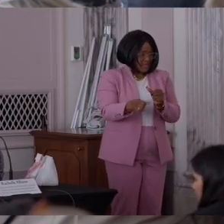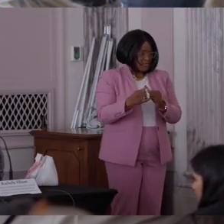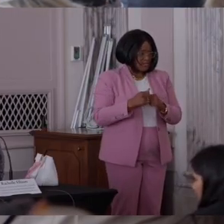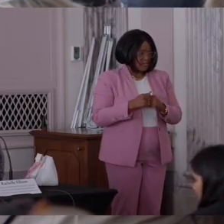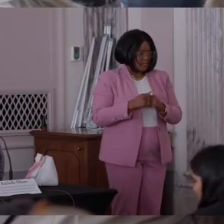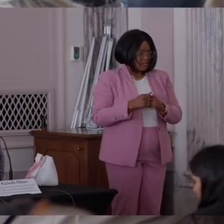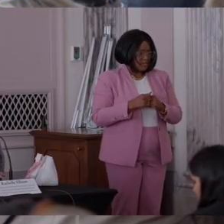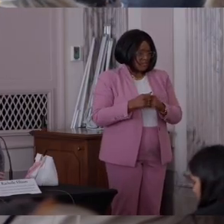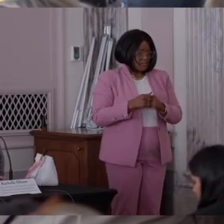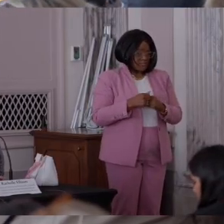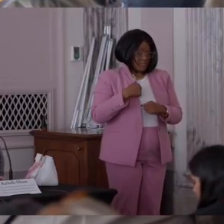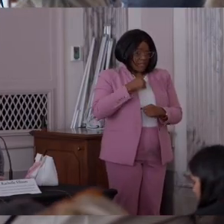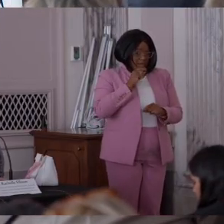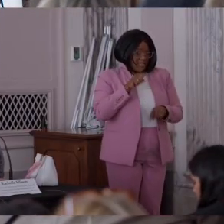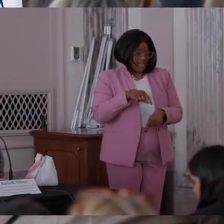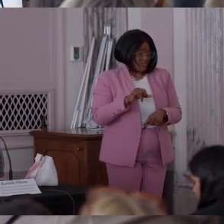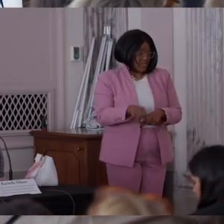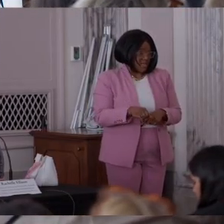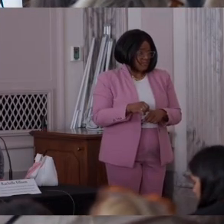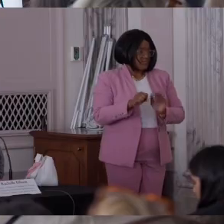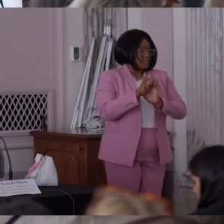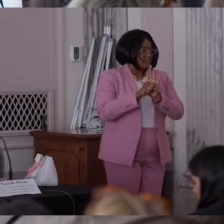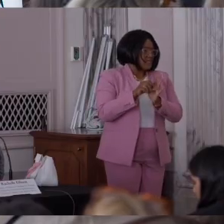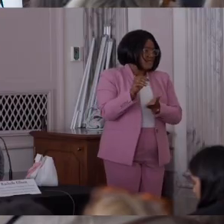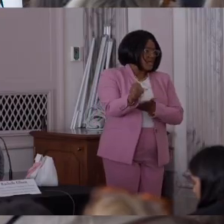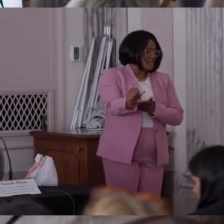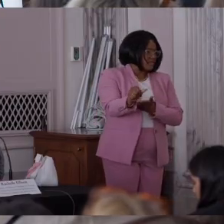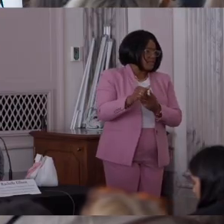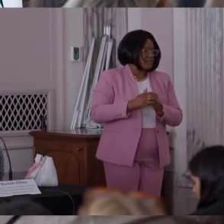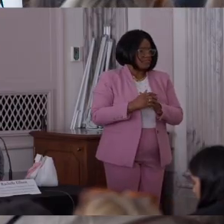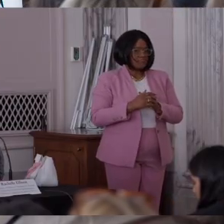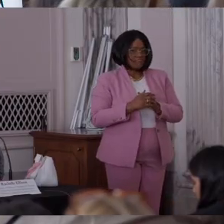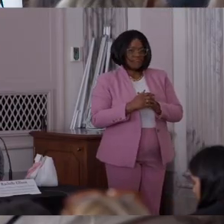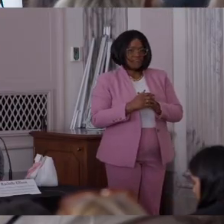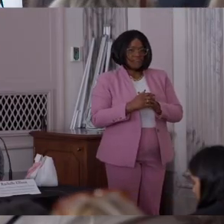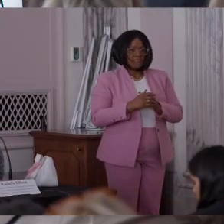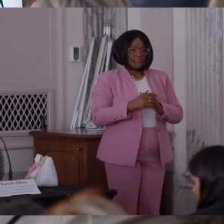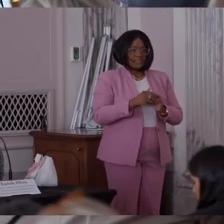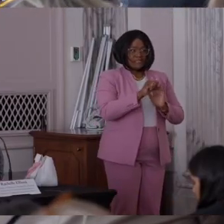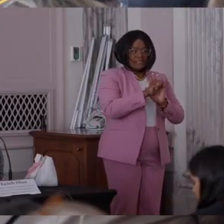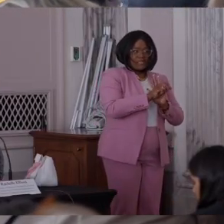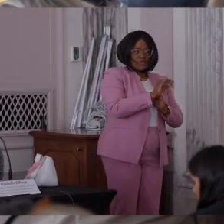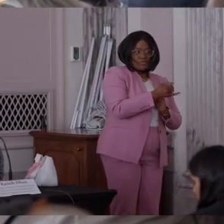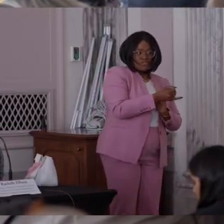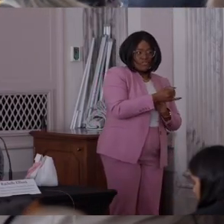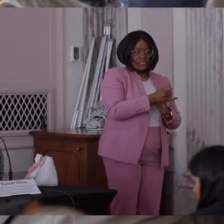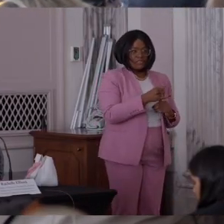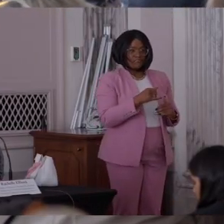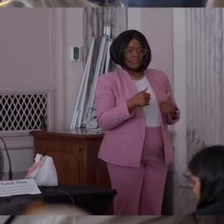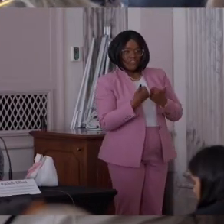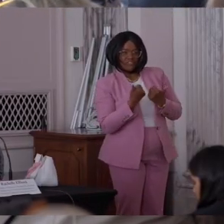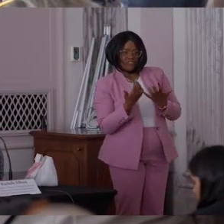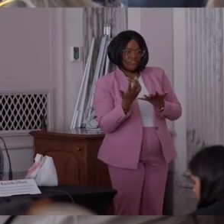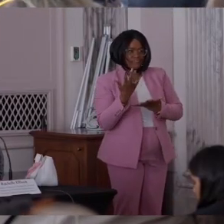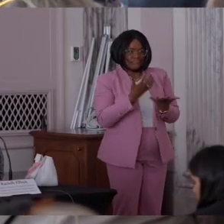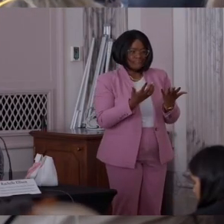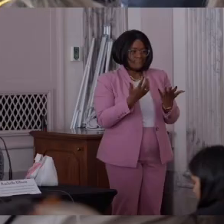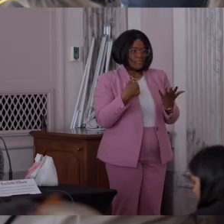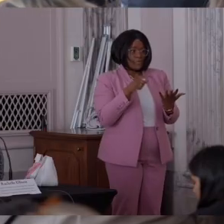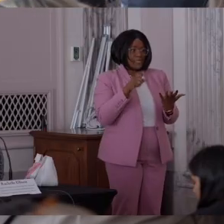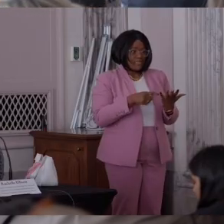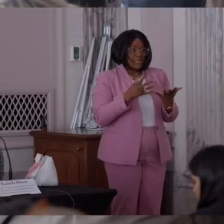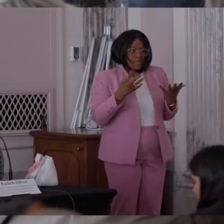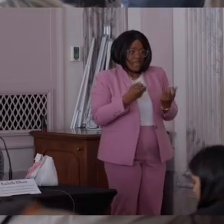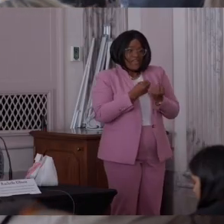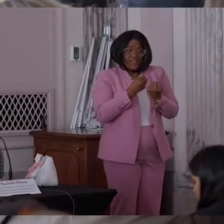to that. And these are mostly state funded. Like a lot of states, New Jersey is budget challenged. So we need a lot of